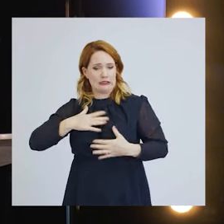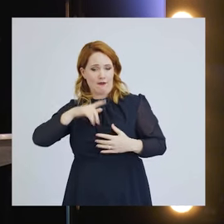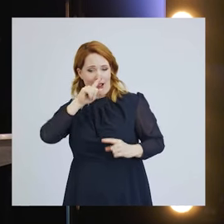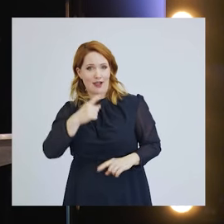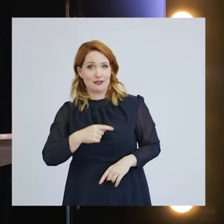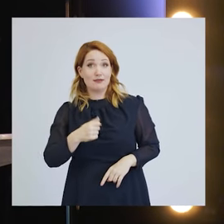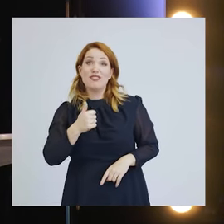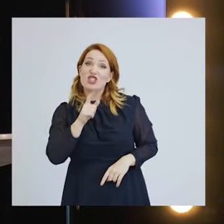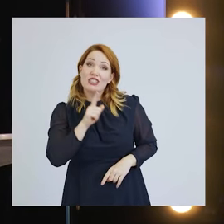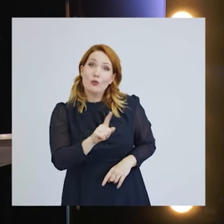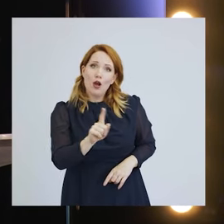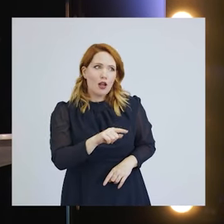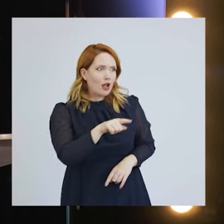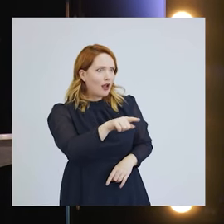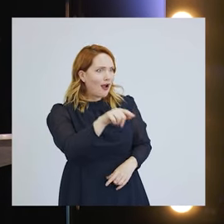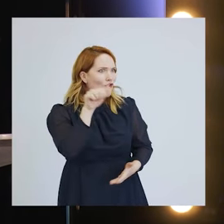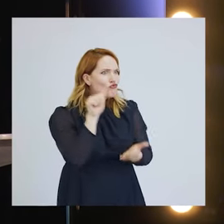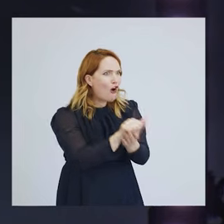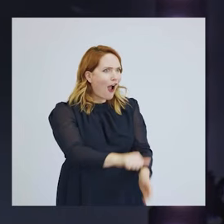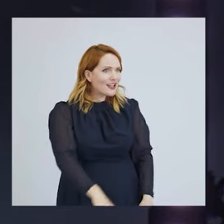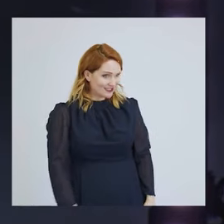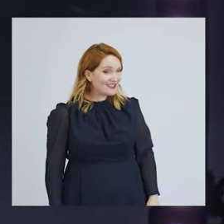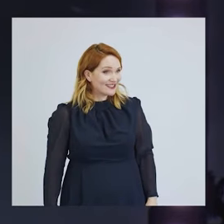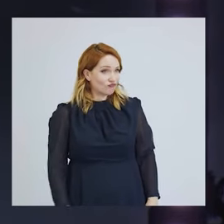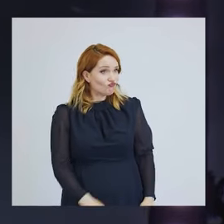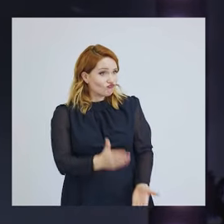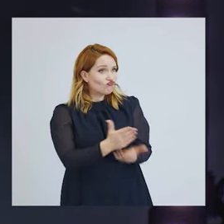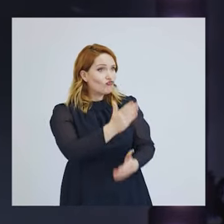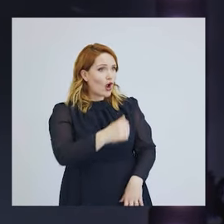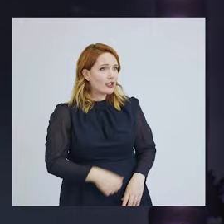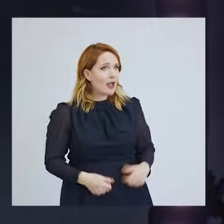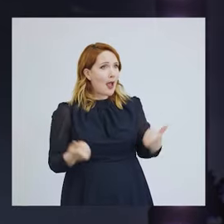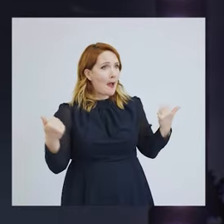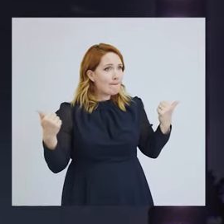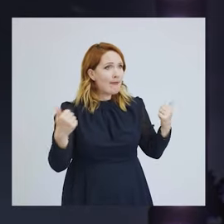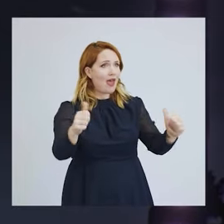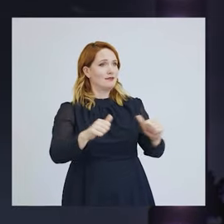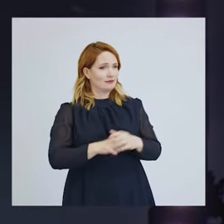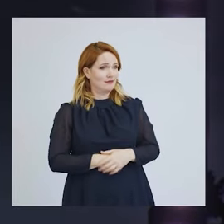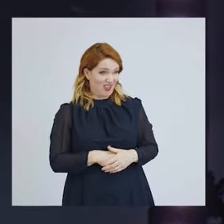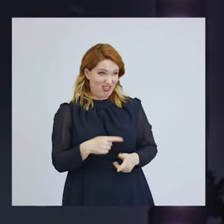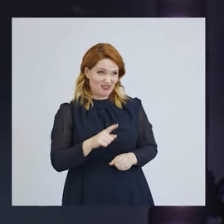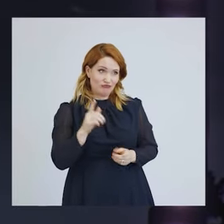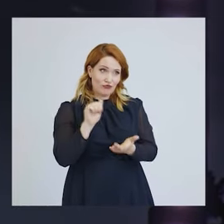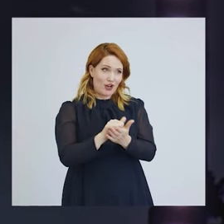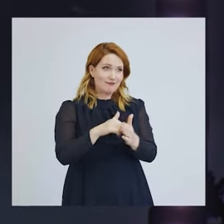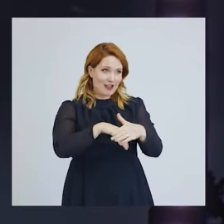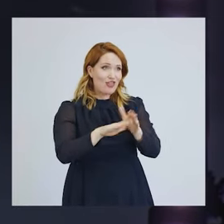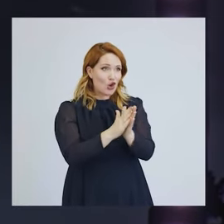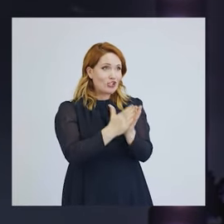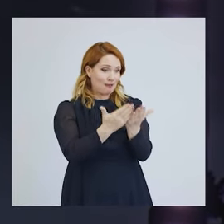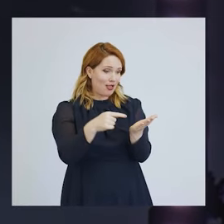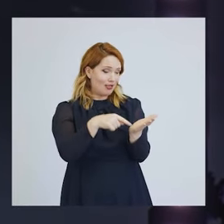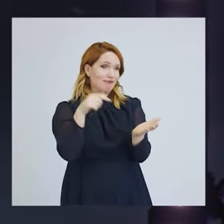need a savior because they can't do it by themselves. And do you know what I said? I said, you're exactly right. You just shared